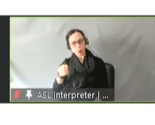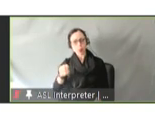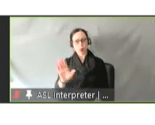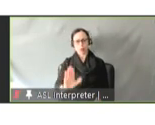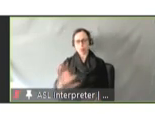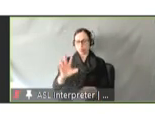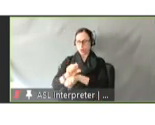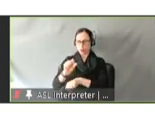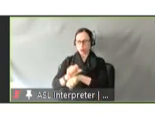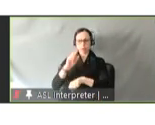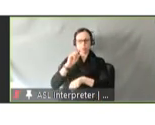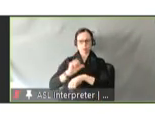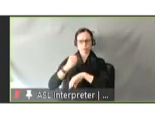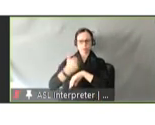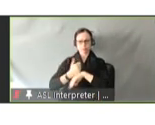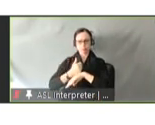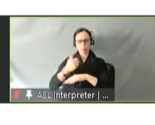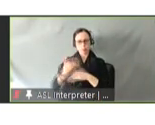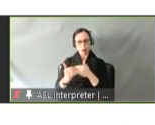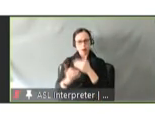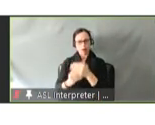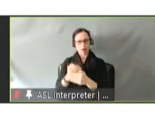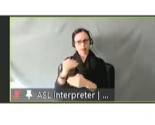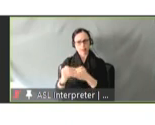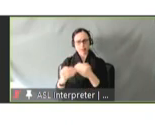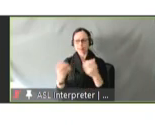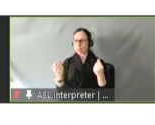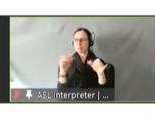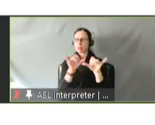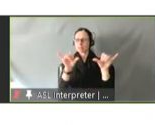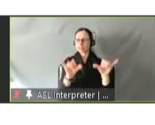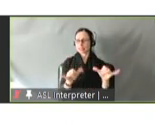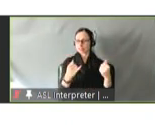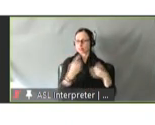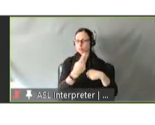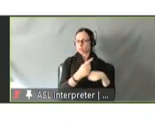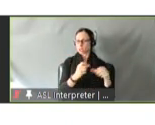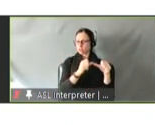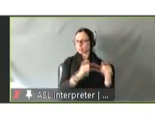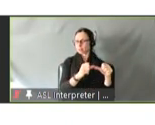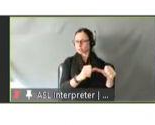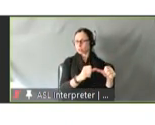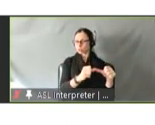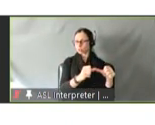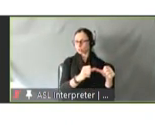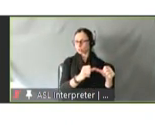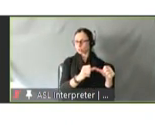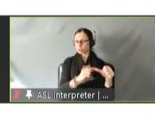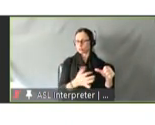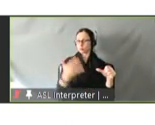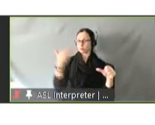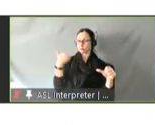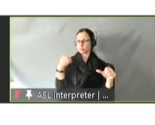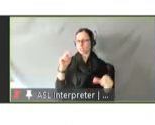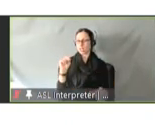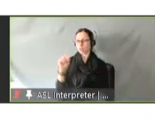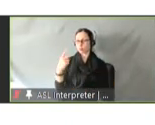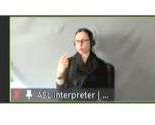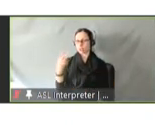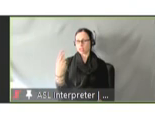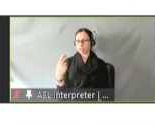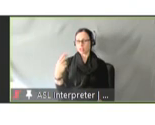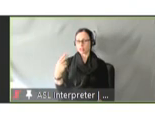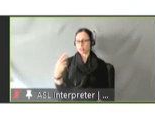the processes and many of the systems that continue today. Those were originally set up during the H1N1 vaccine